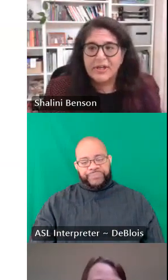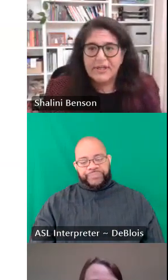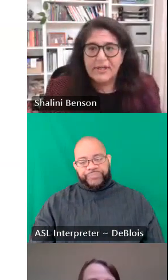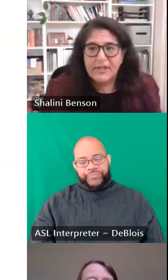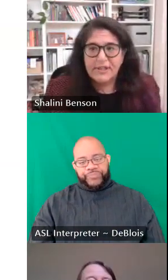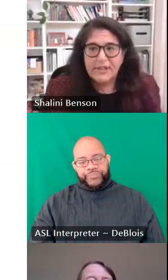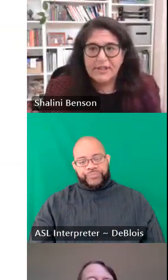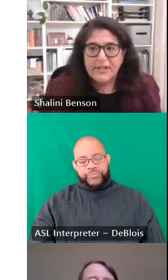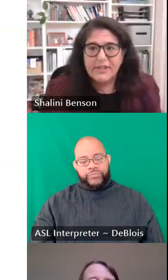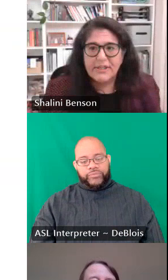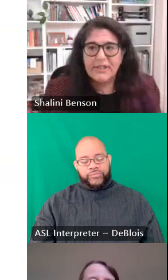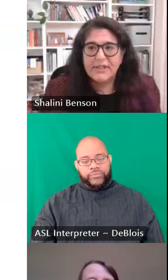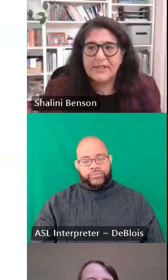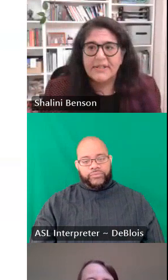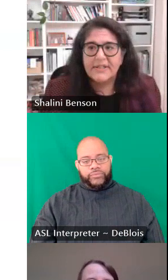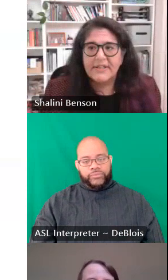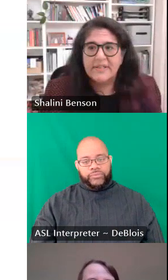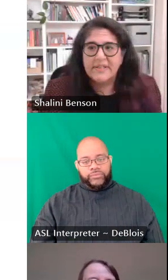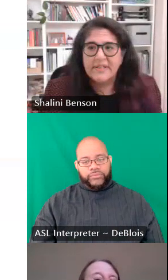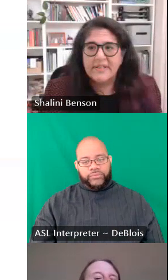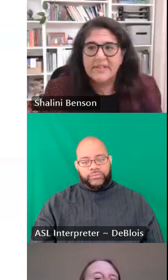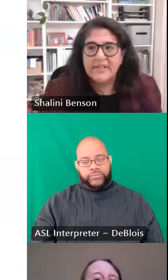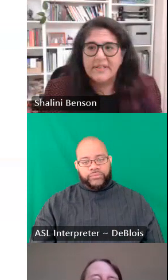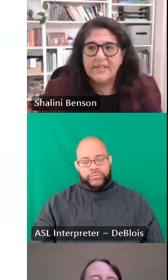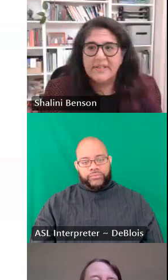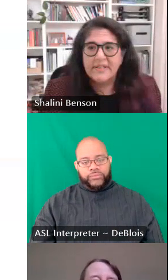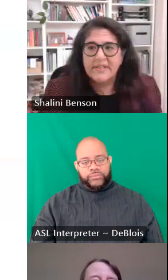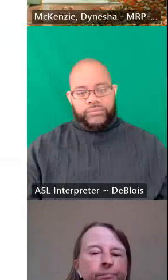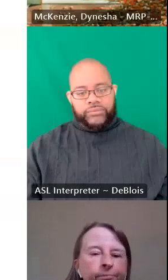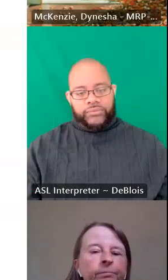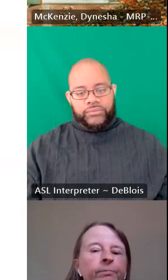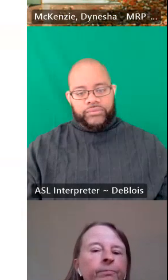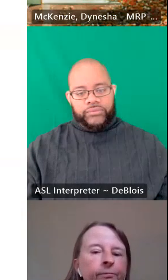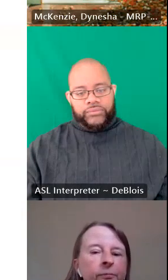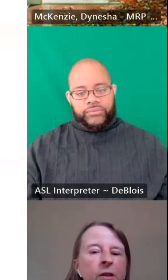Okay, thanks. Sorry, it took a second for it to pop up.